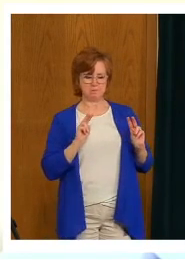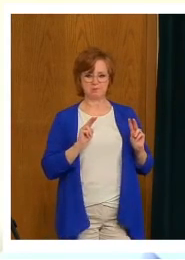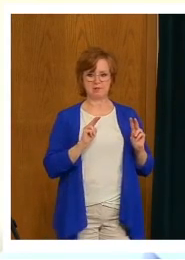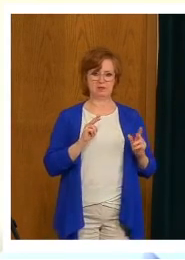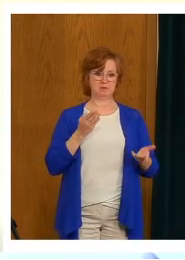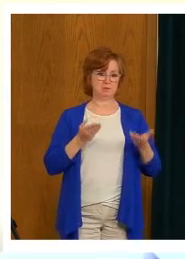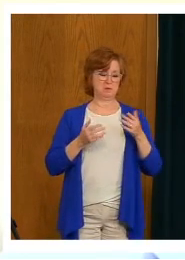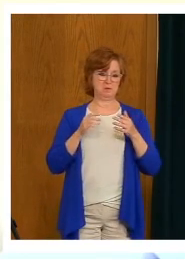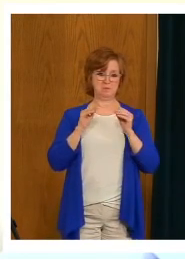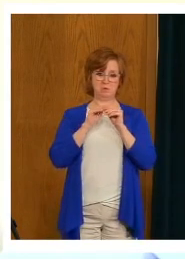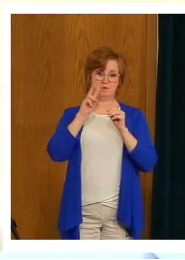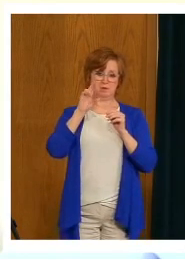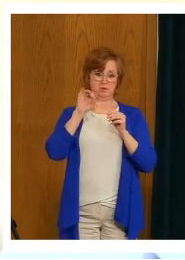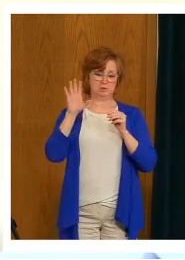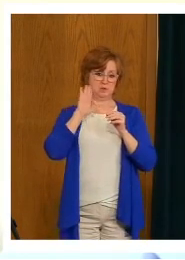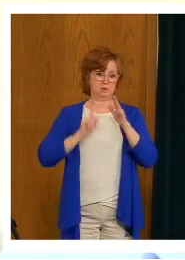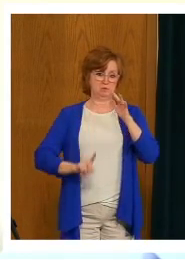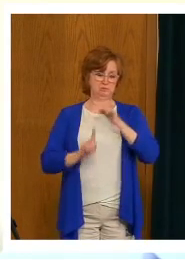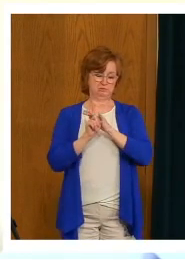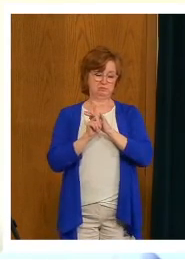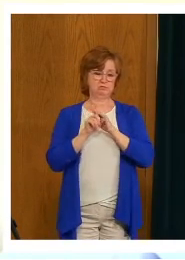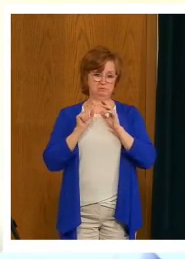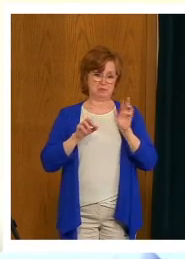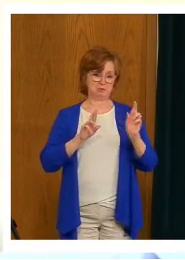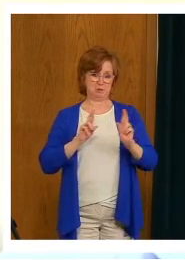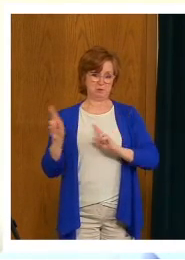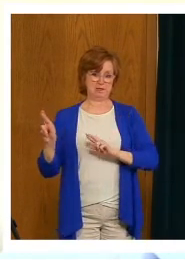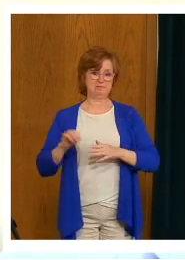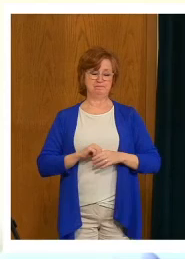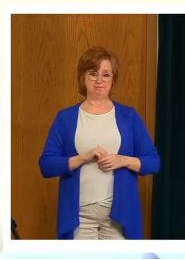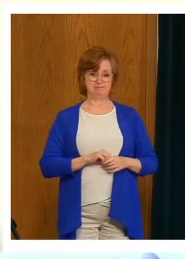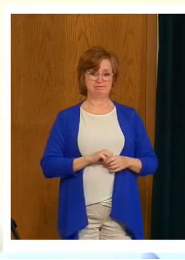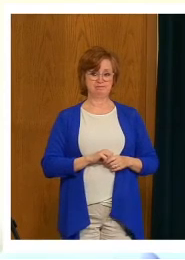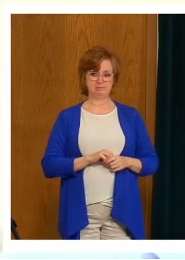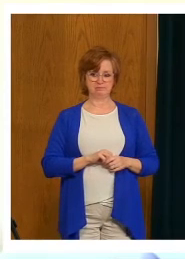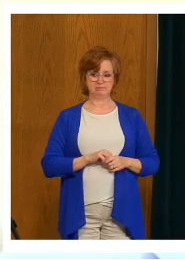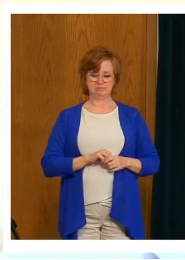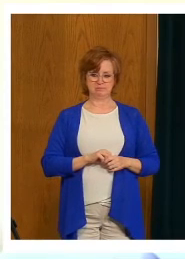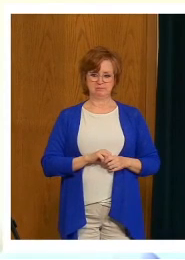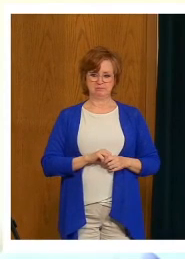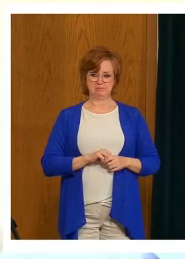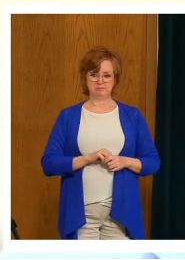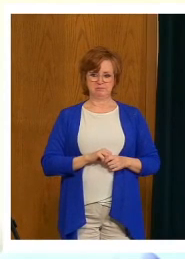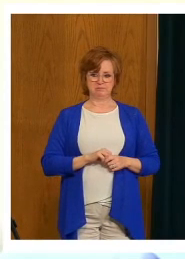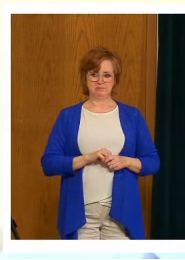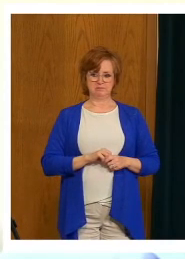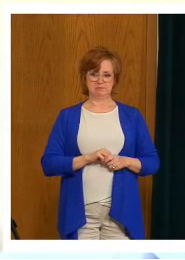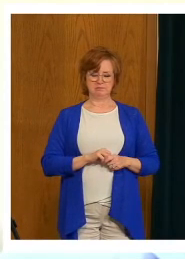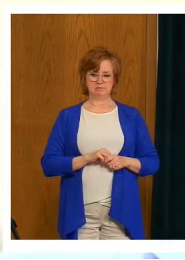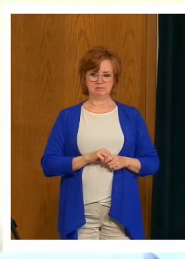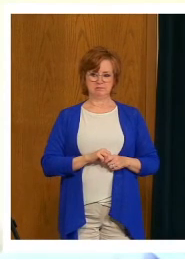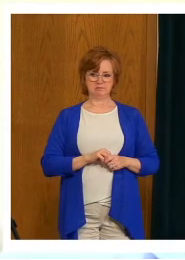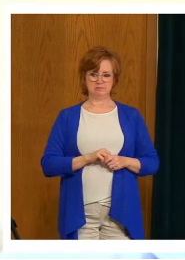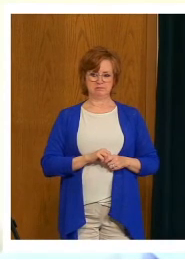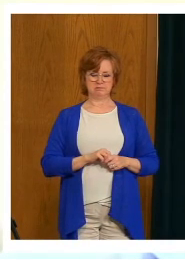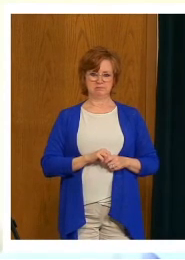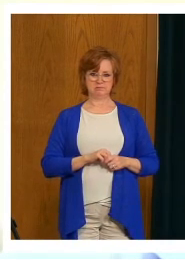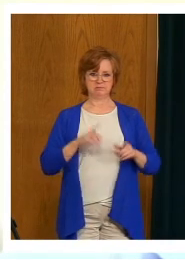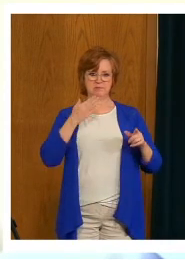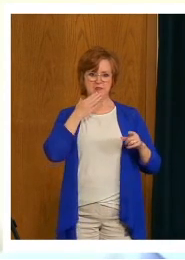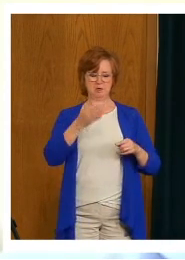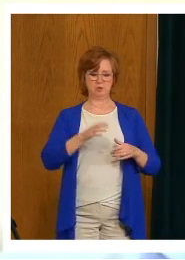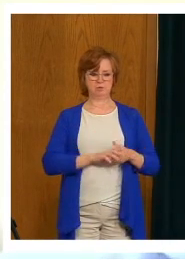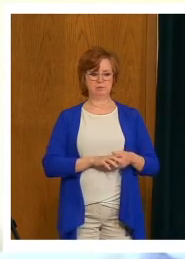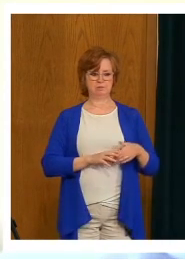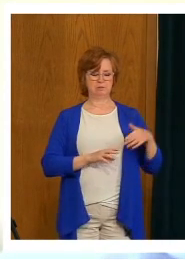variant, we should be able to deal with that, the same way as we have been dealing with issues as we've moved along. Thank